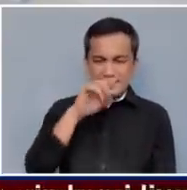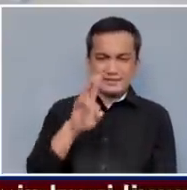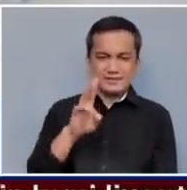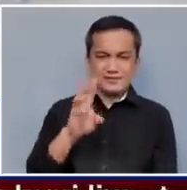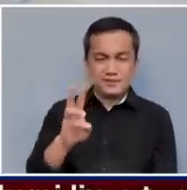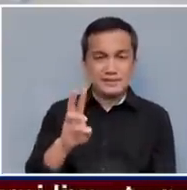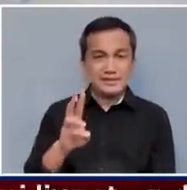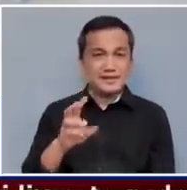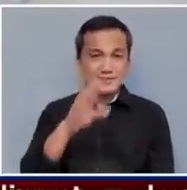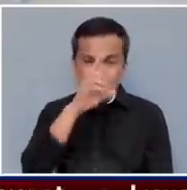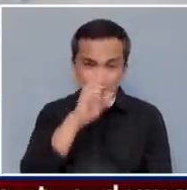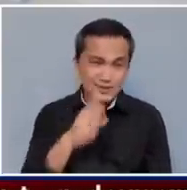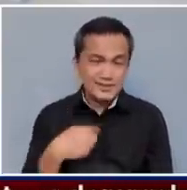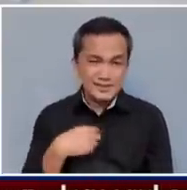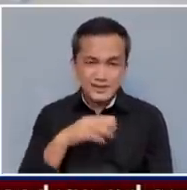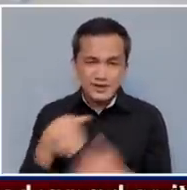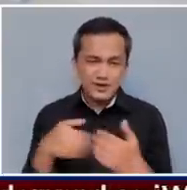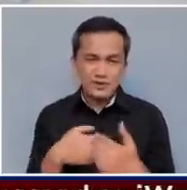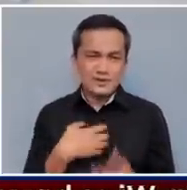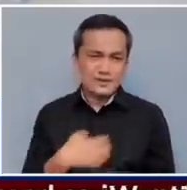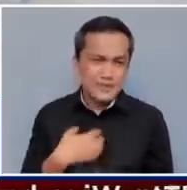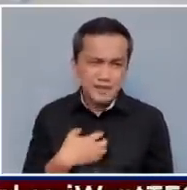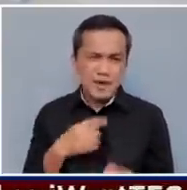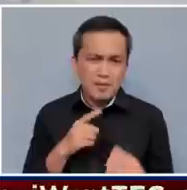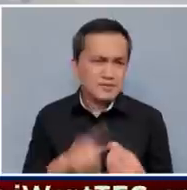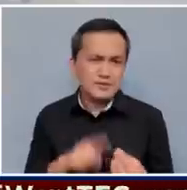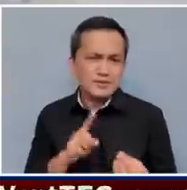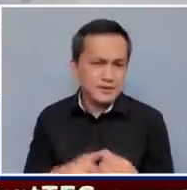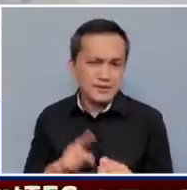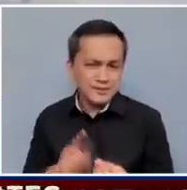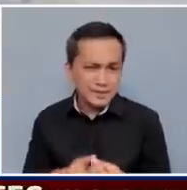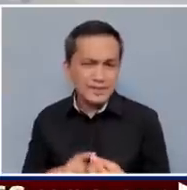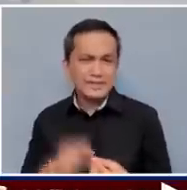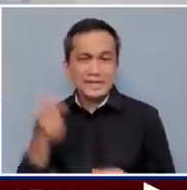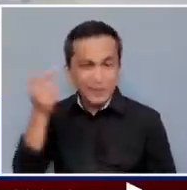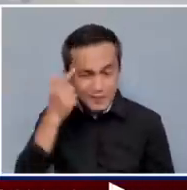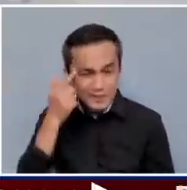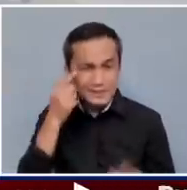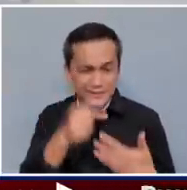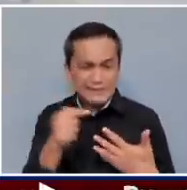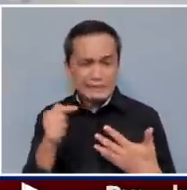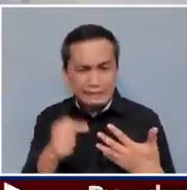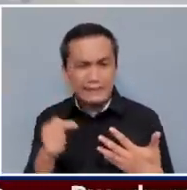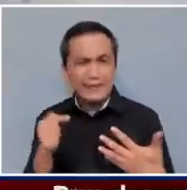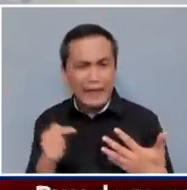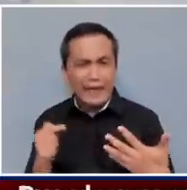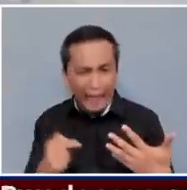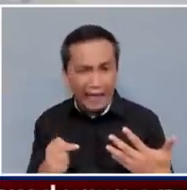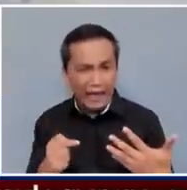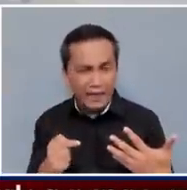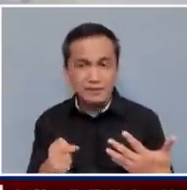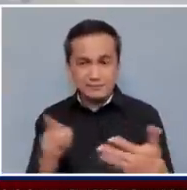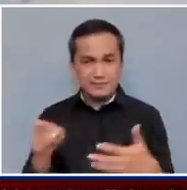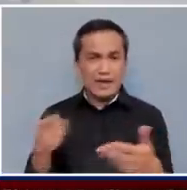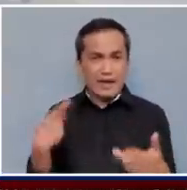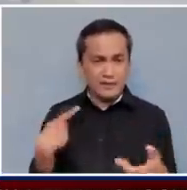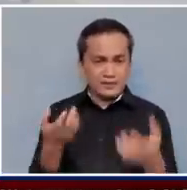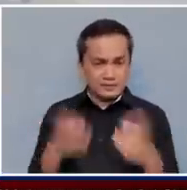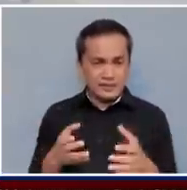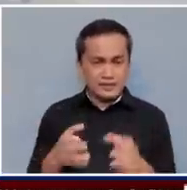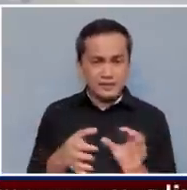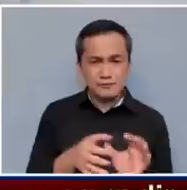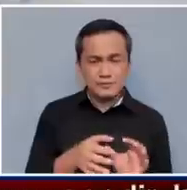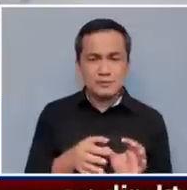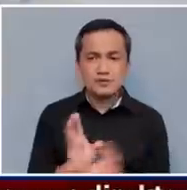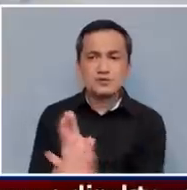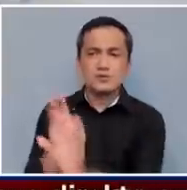and all of us are complaining about, you know, our government and this and that. You have a chance to be part of,